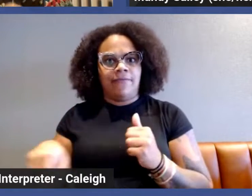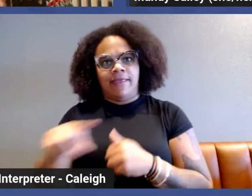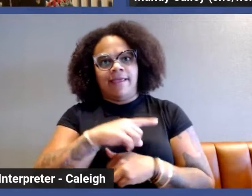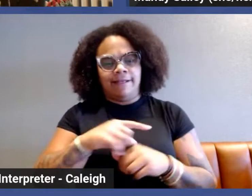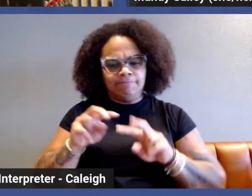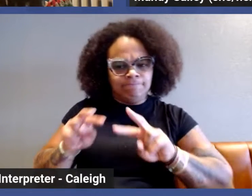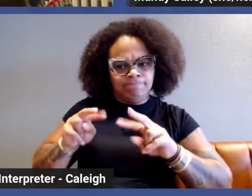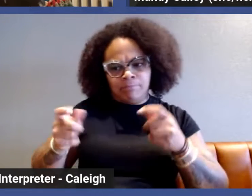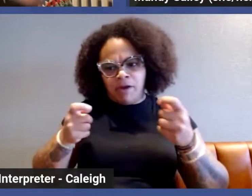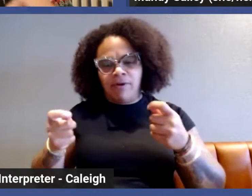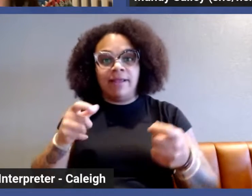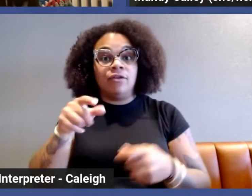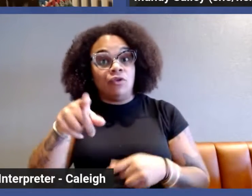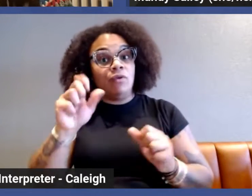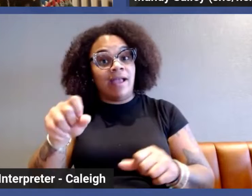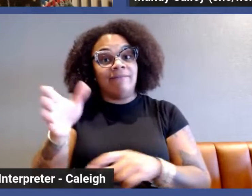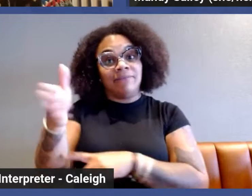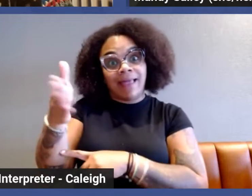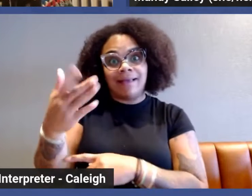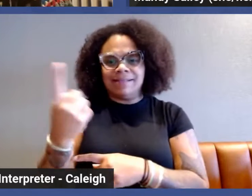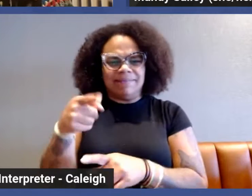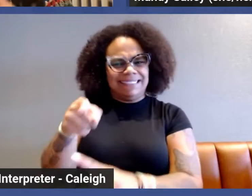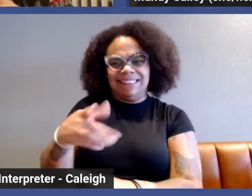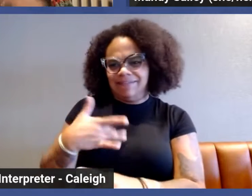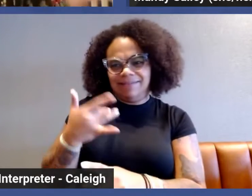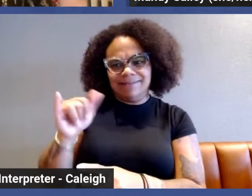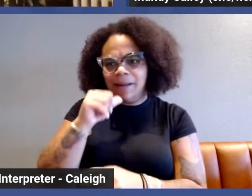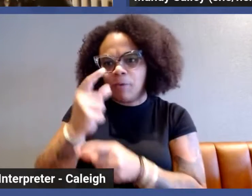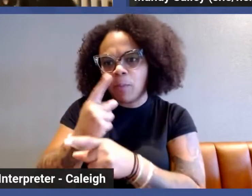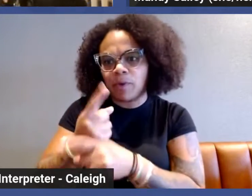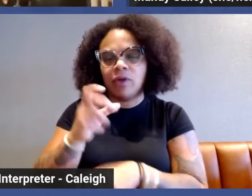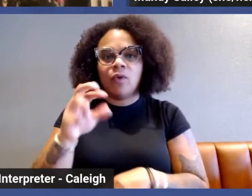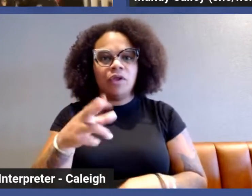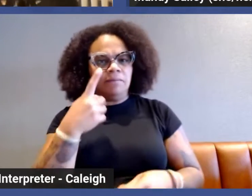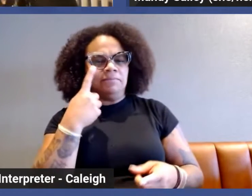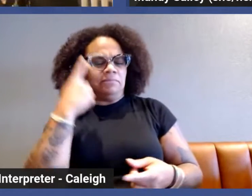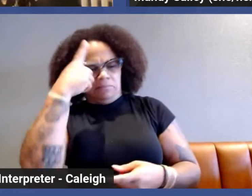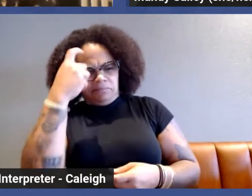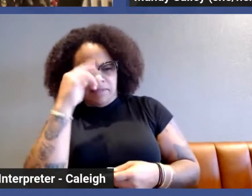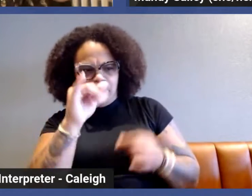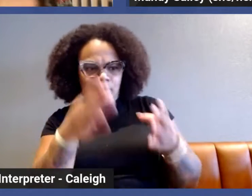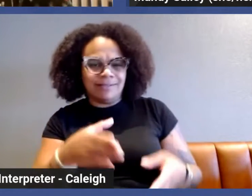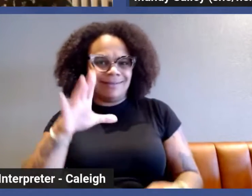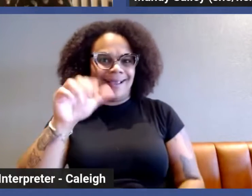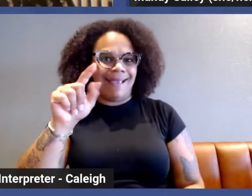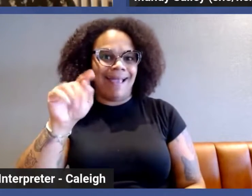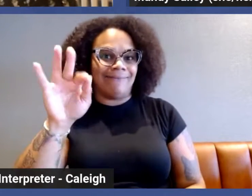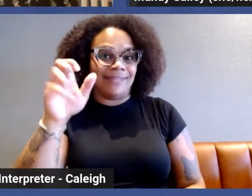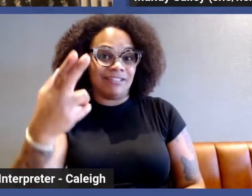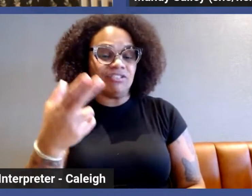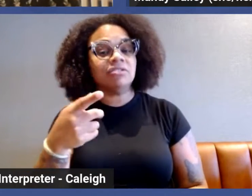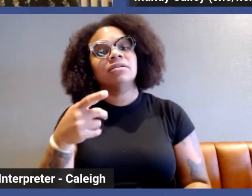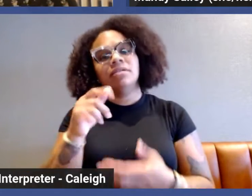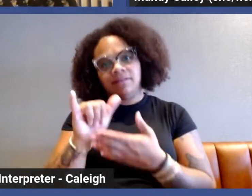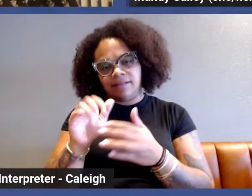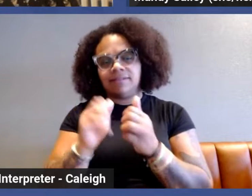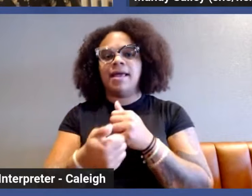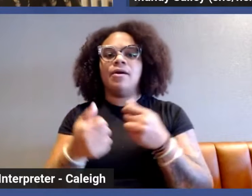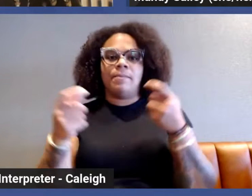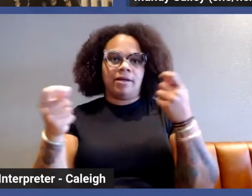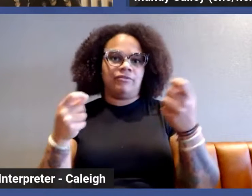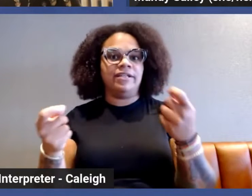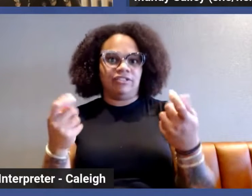as inappropriate, or you flag someone as catfishing or things like that, that would also kind of fall within the realm of how moderation works. So